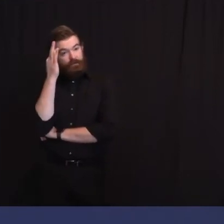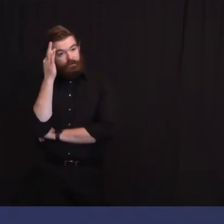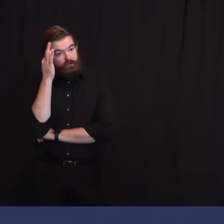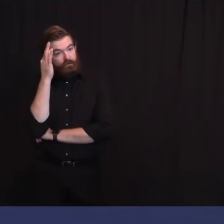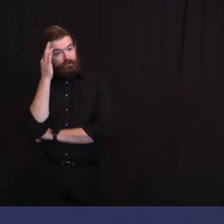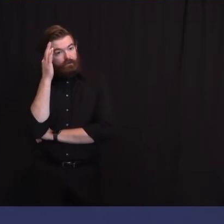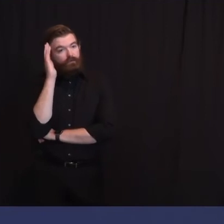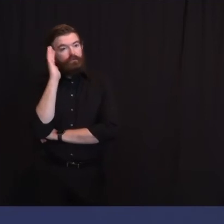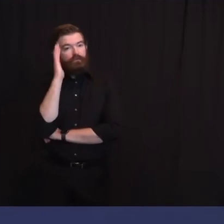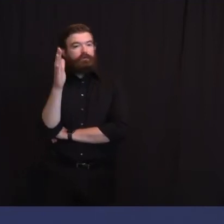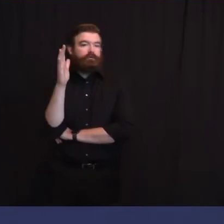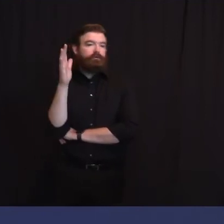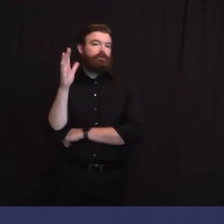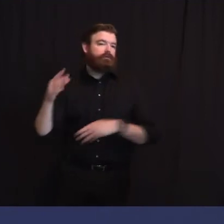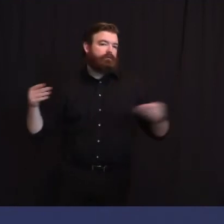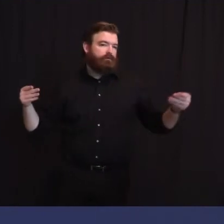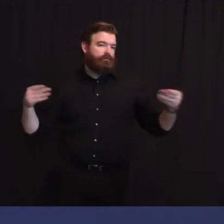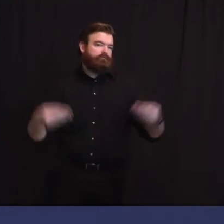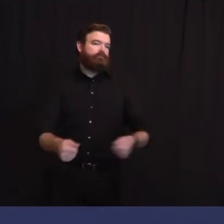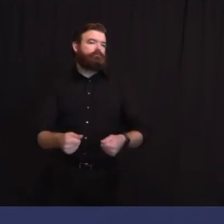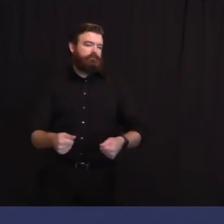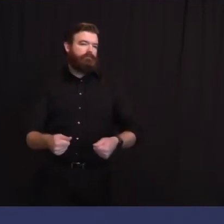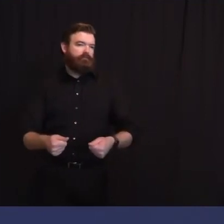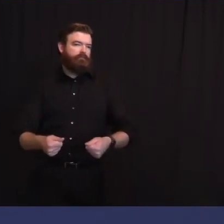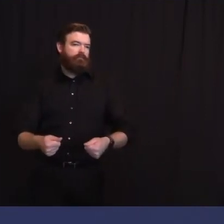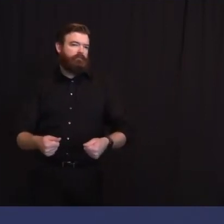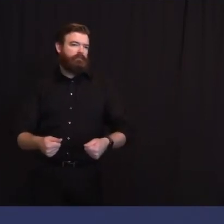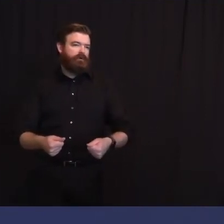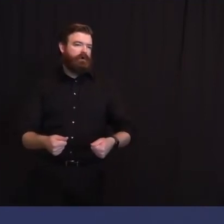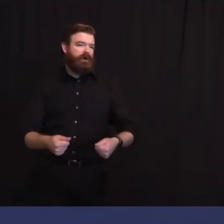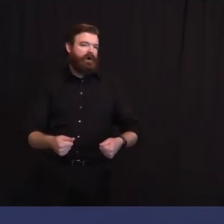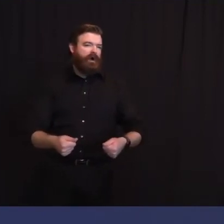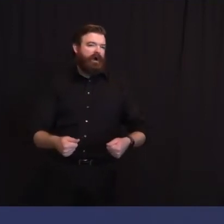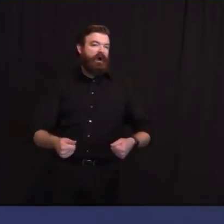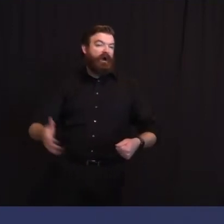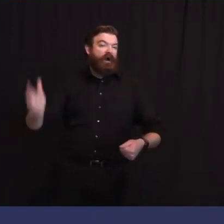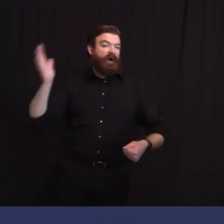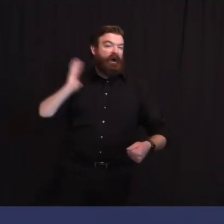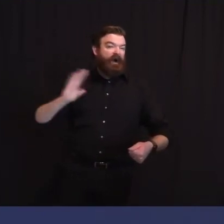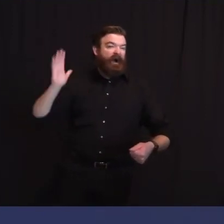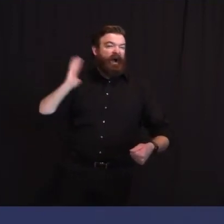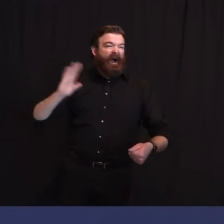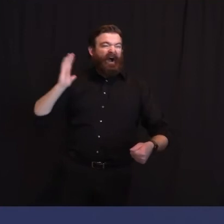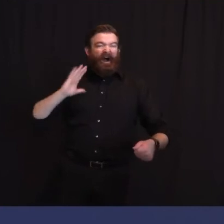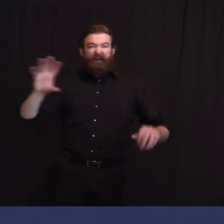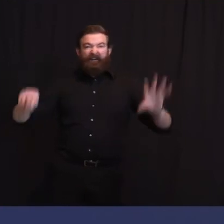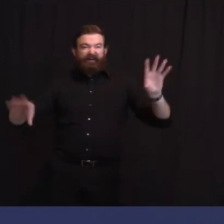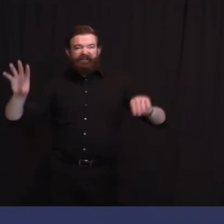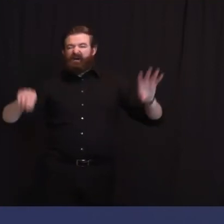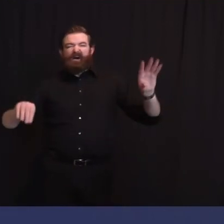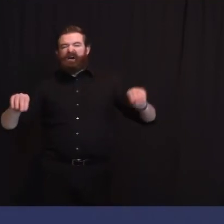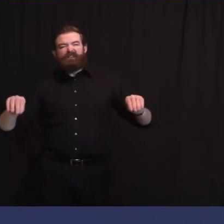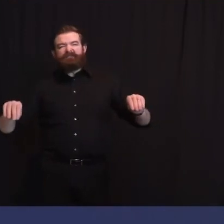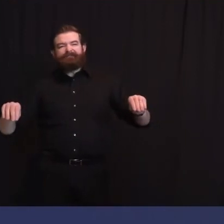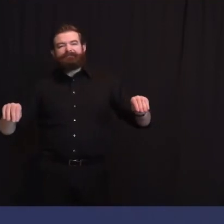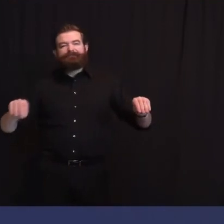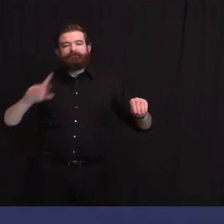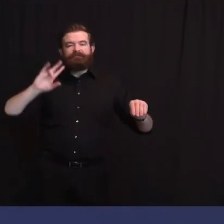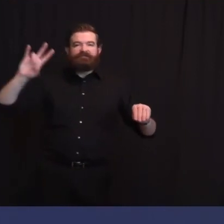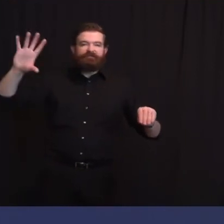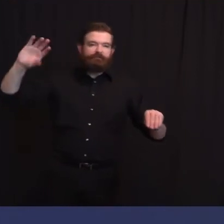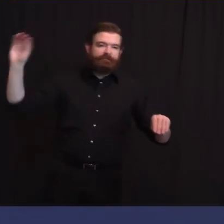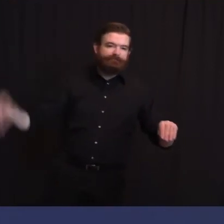last administration. We never got north of 75-25. The answer is yes, but we're not waiting for that.